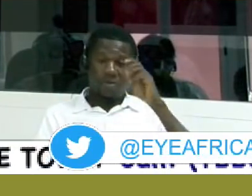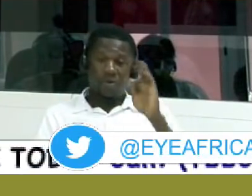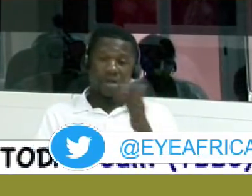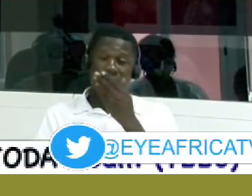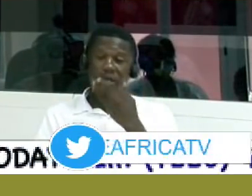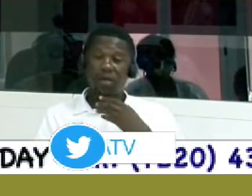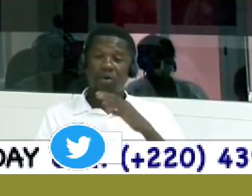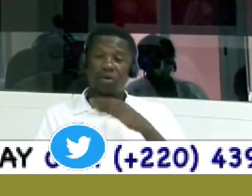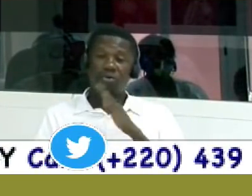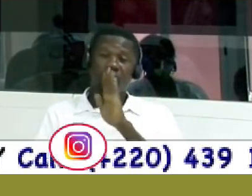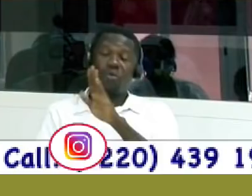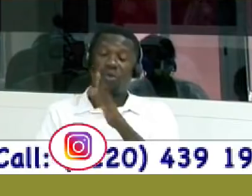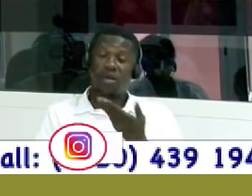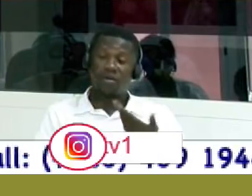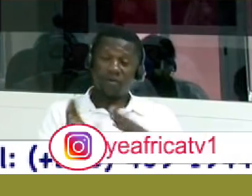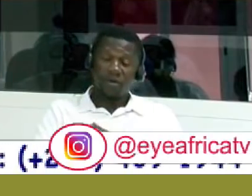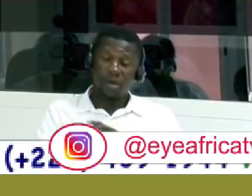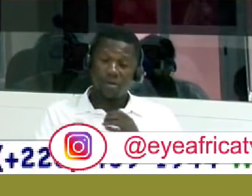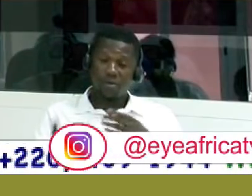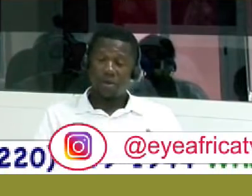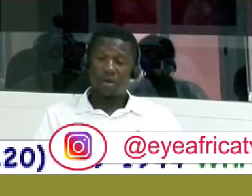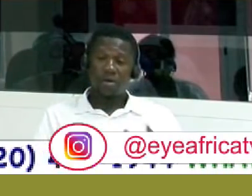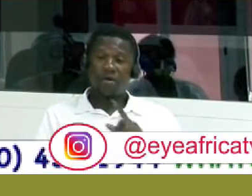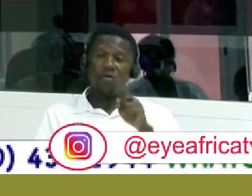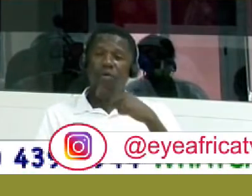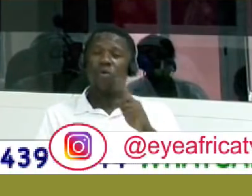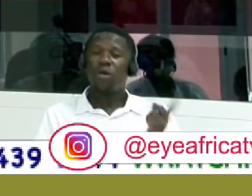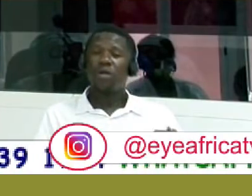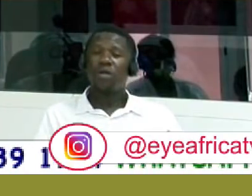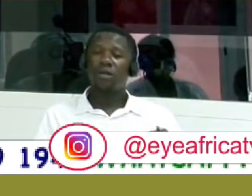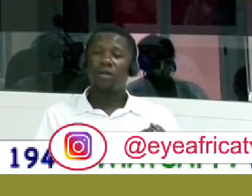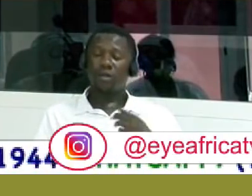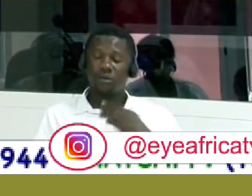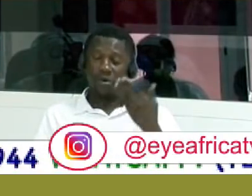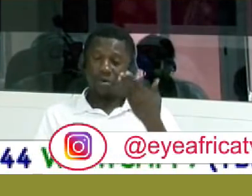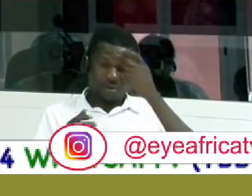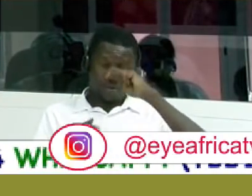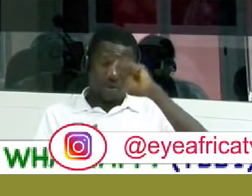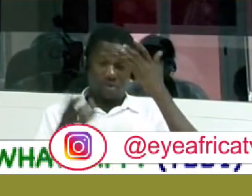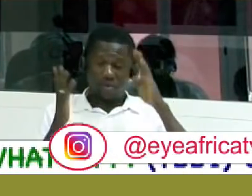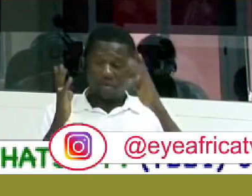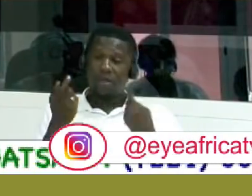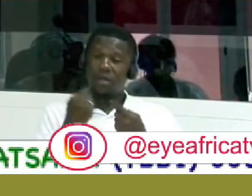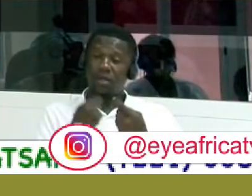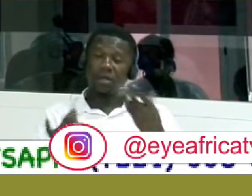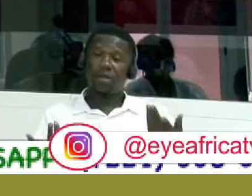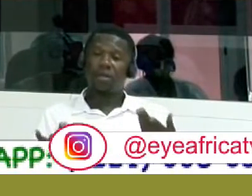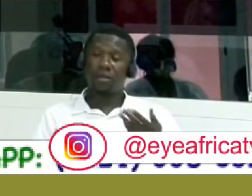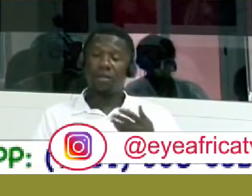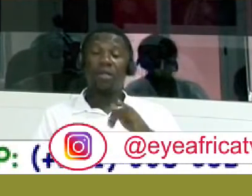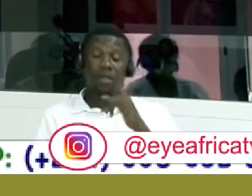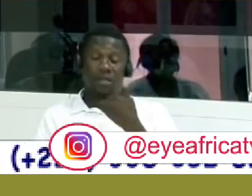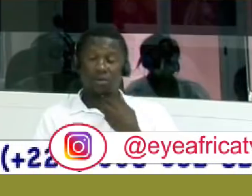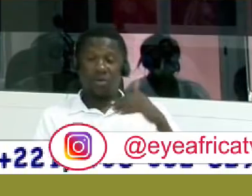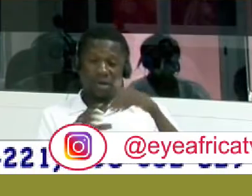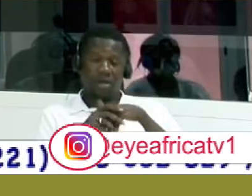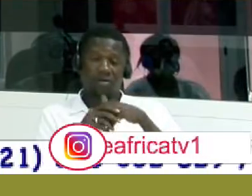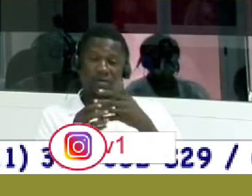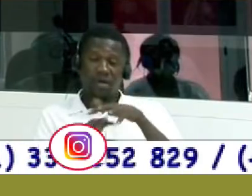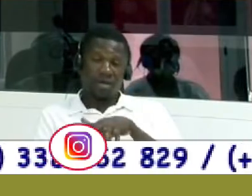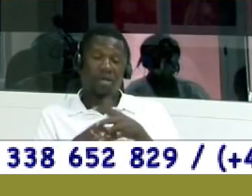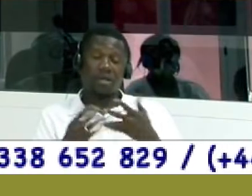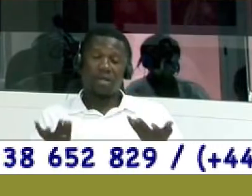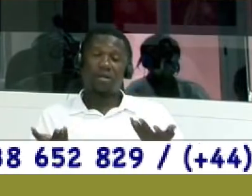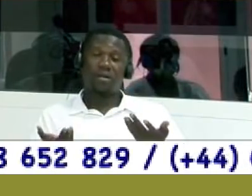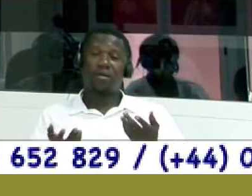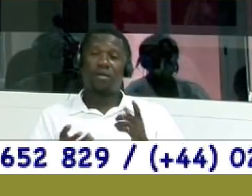what? For what? And then it would have been a police problem again. So yes, there was interference. And